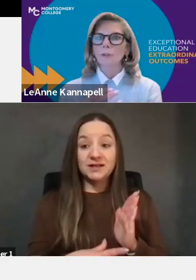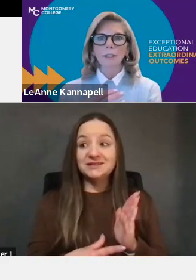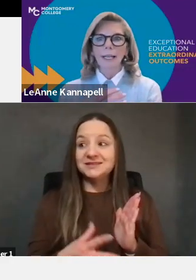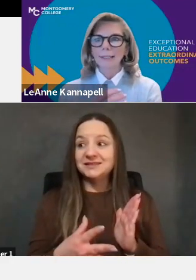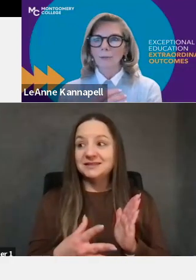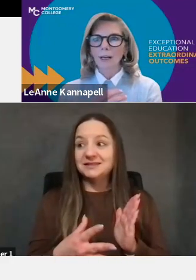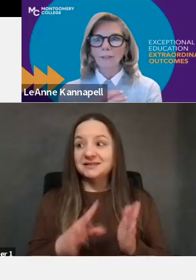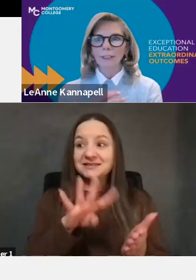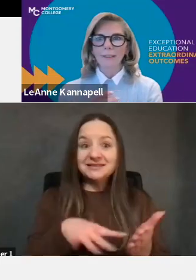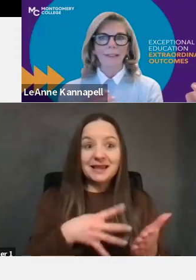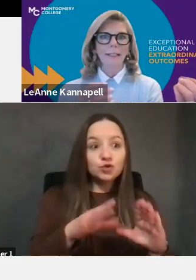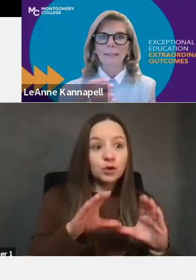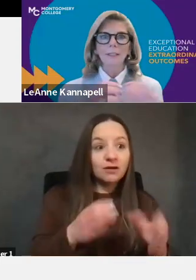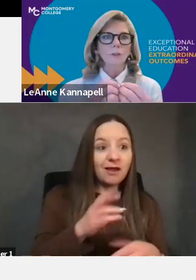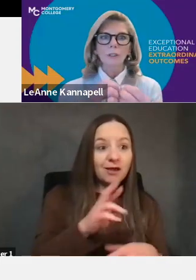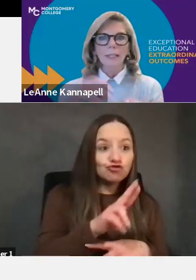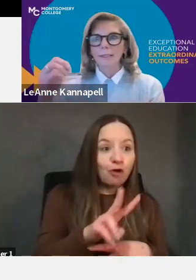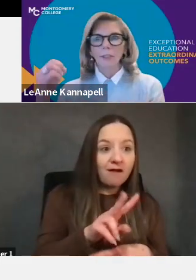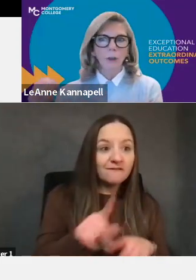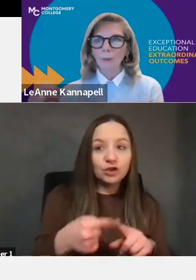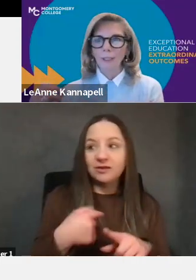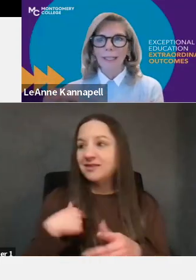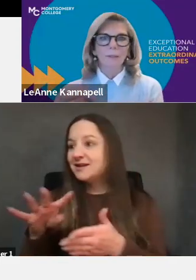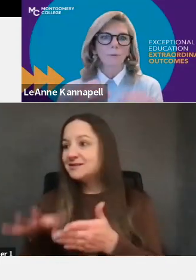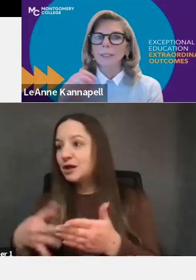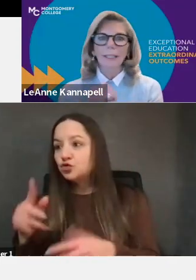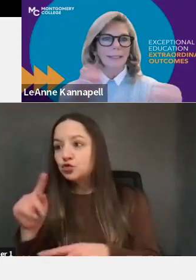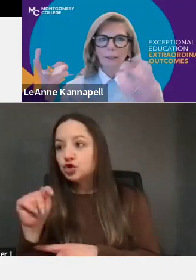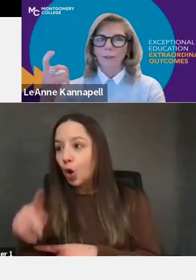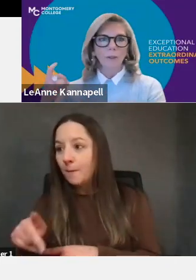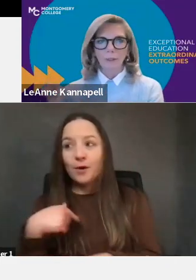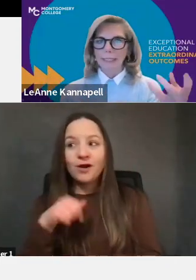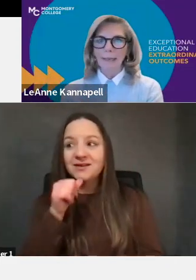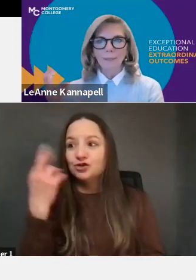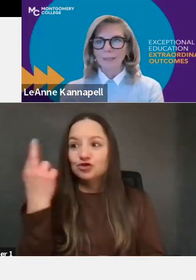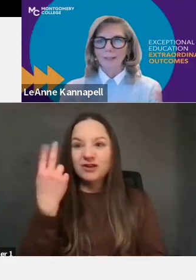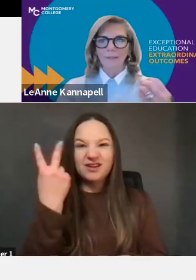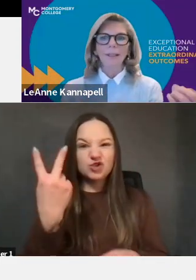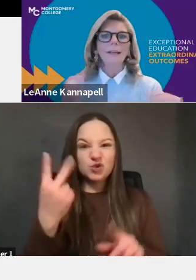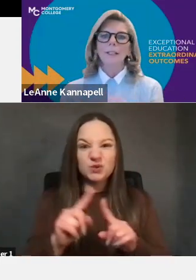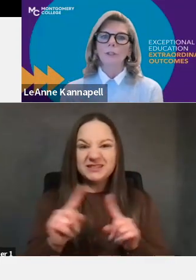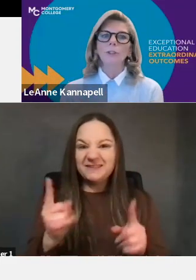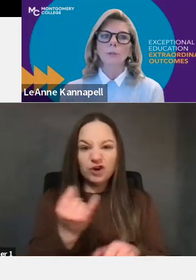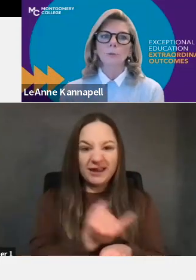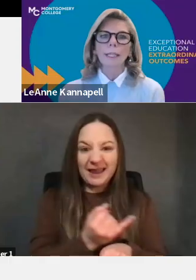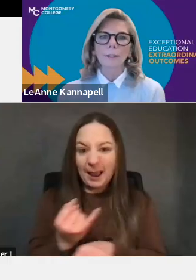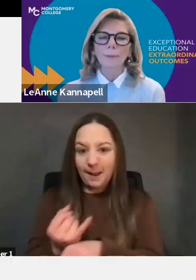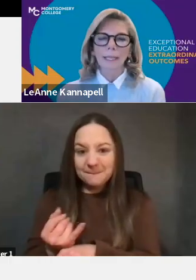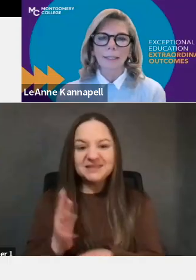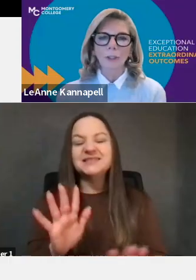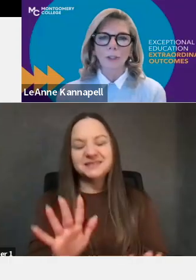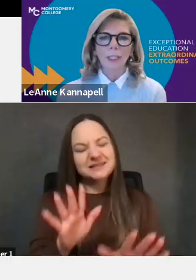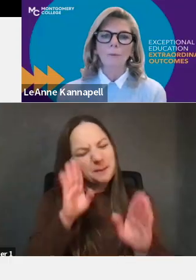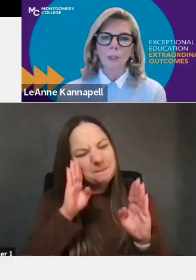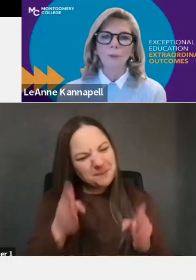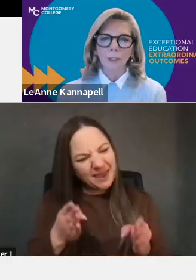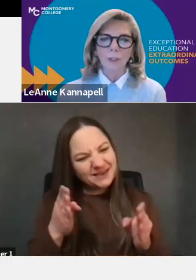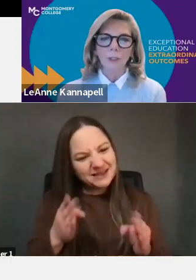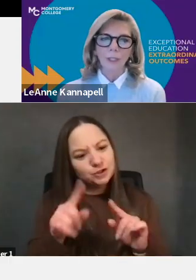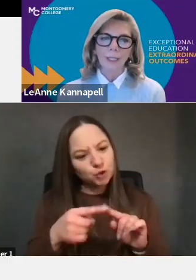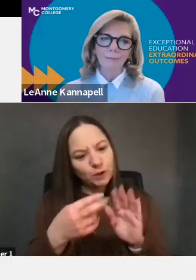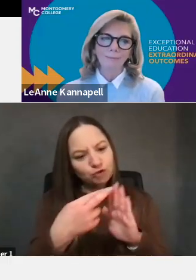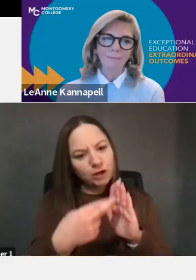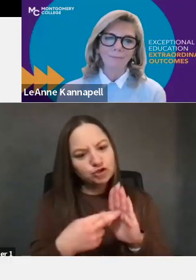I scheduled a class at Rockville and then I scheduled a class at Tacoma, and I didn't realize that there are two different campuses. And, you just really have to pay attention to that